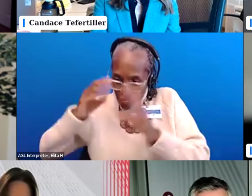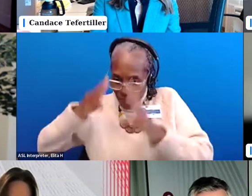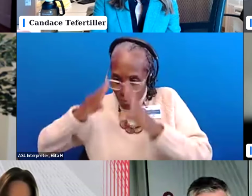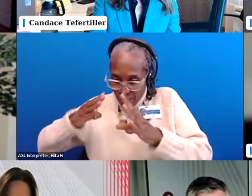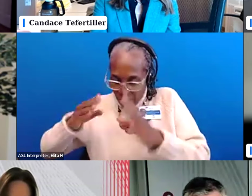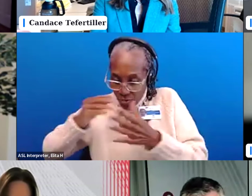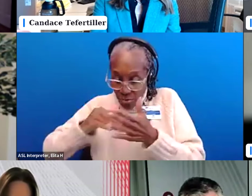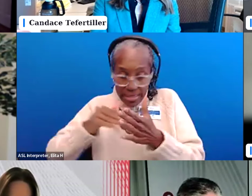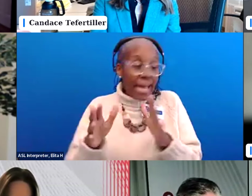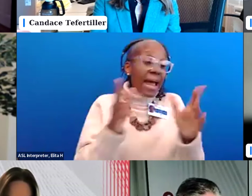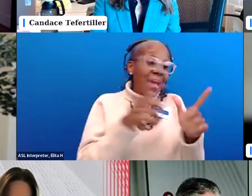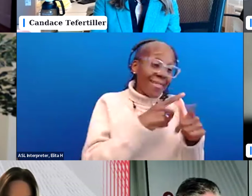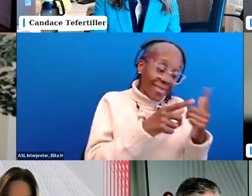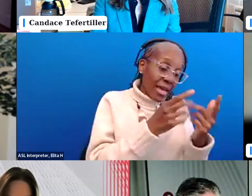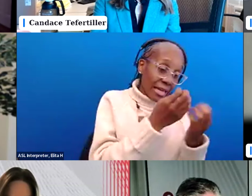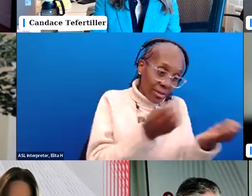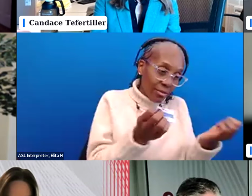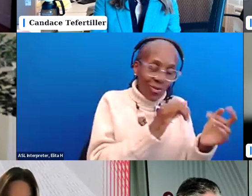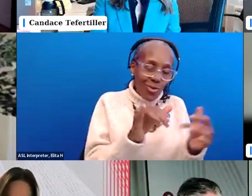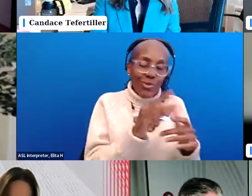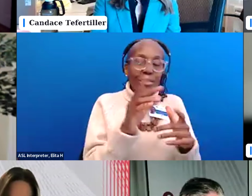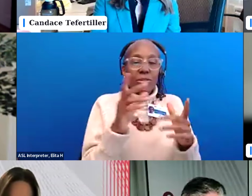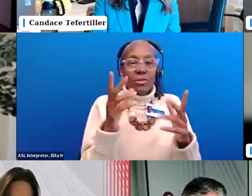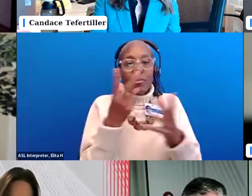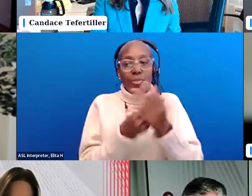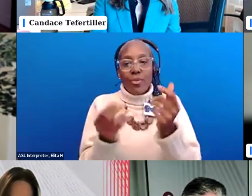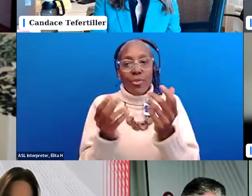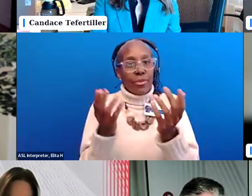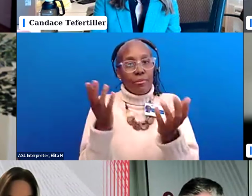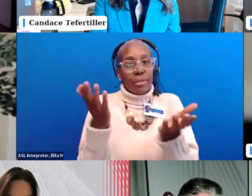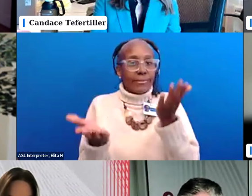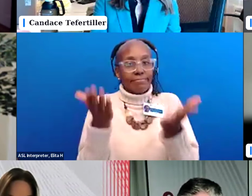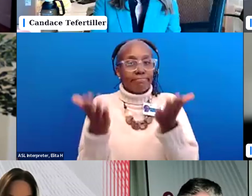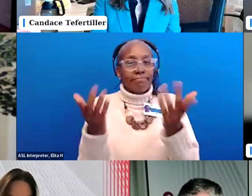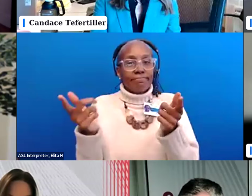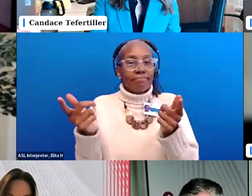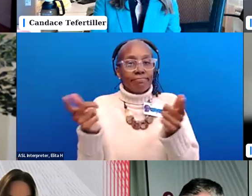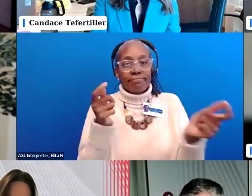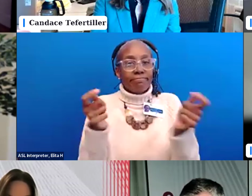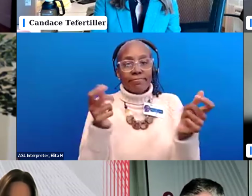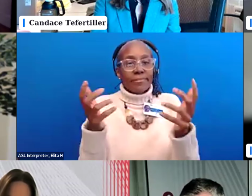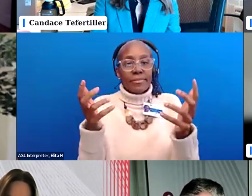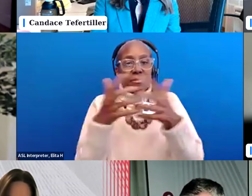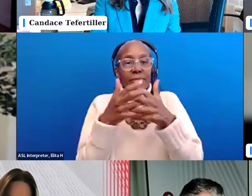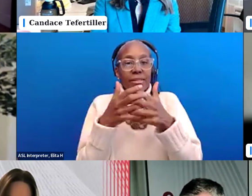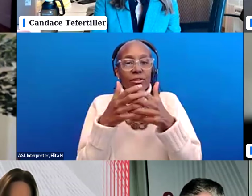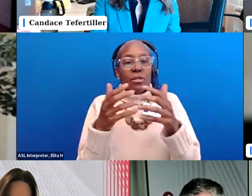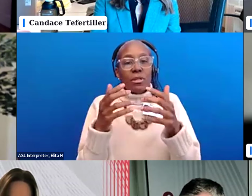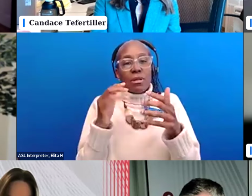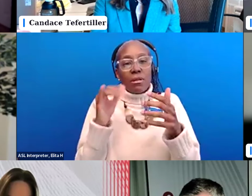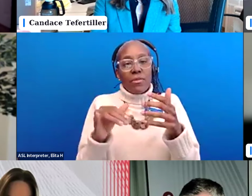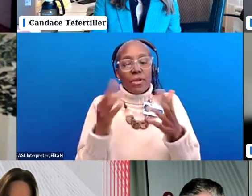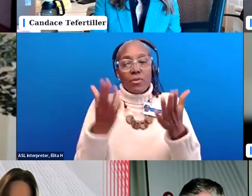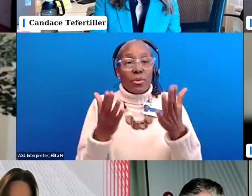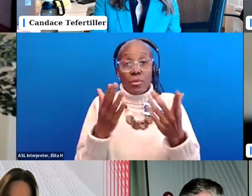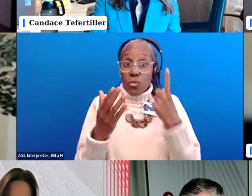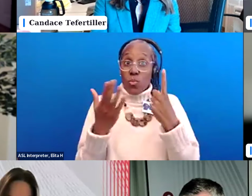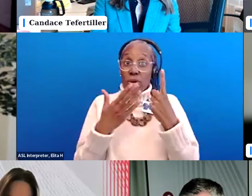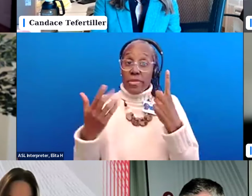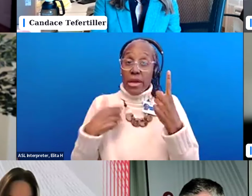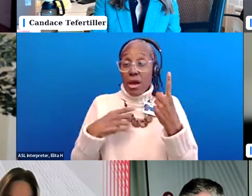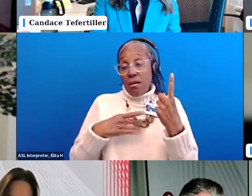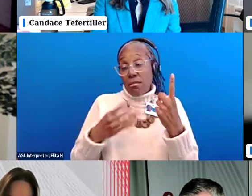also utilizing the device. So we always have to keep those two things in conjunction. And again, that's probably one of the things